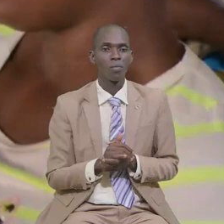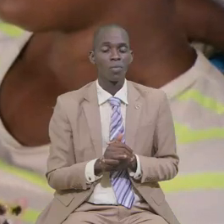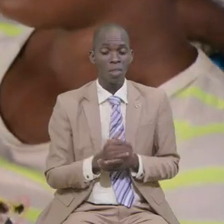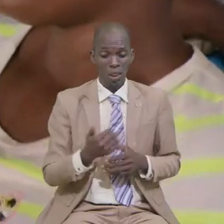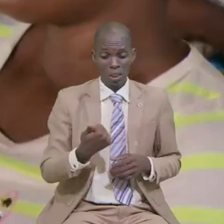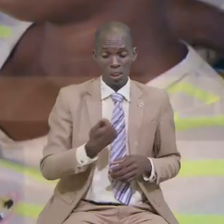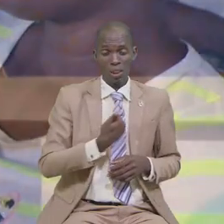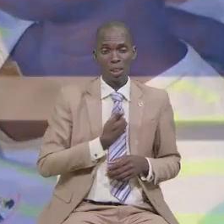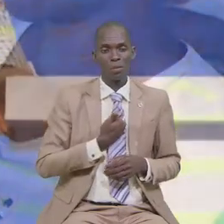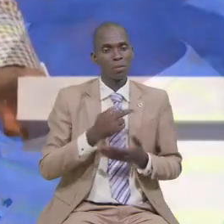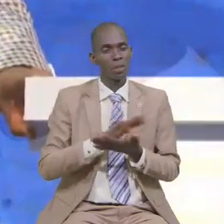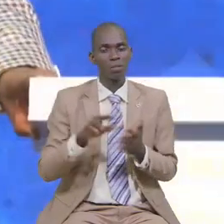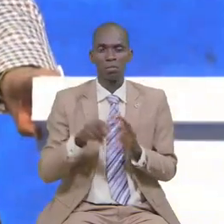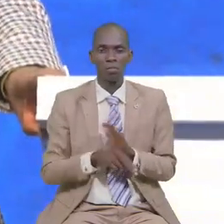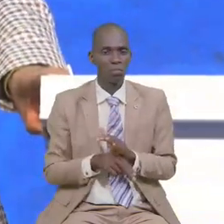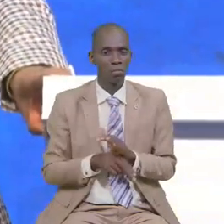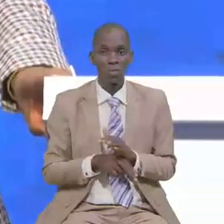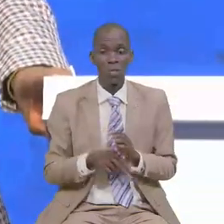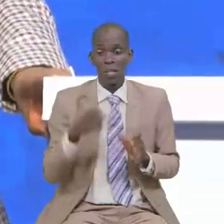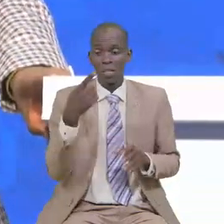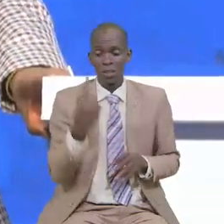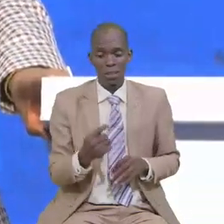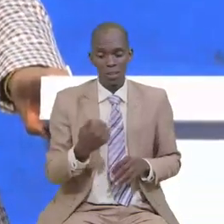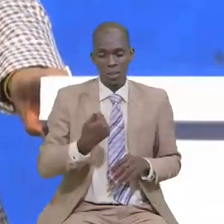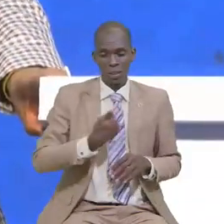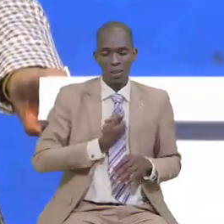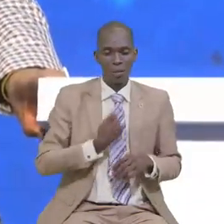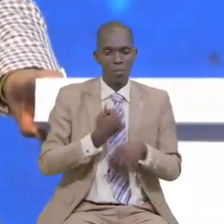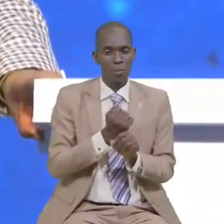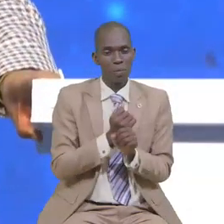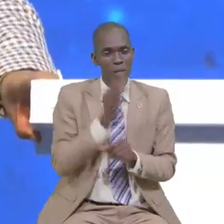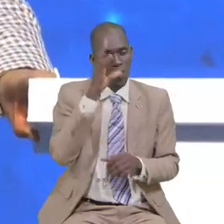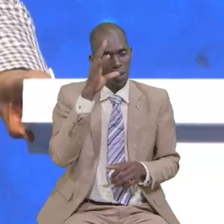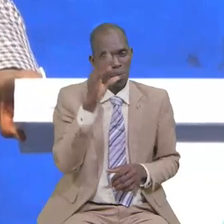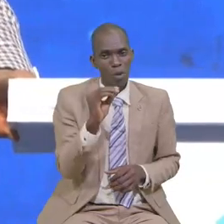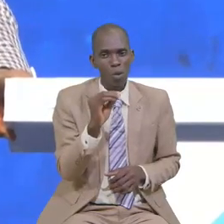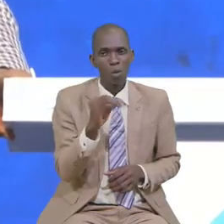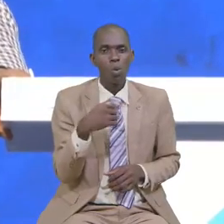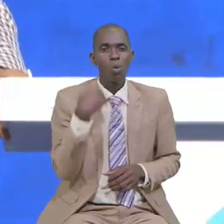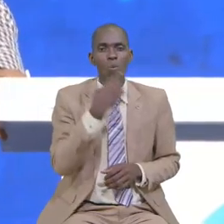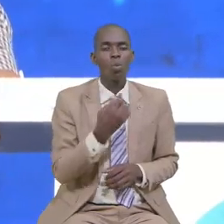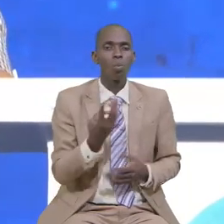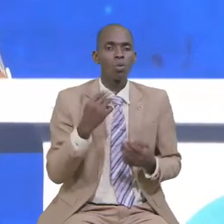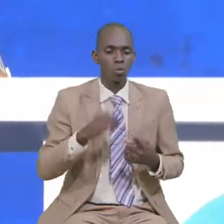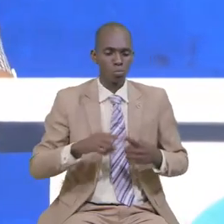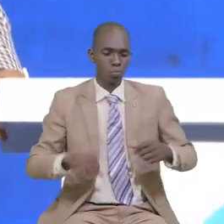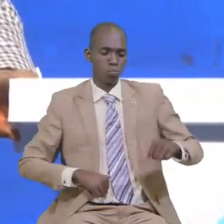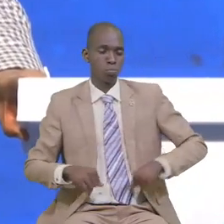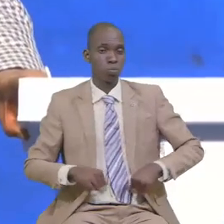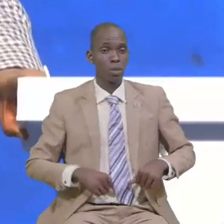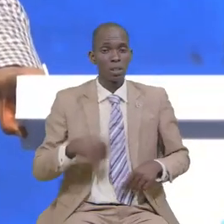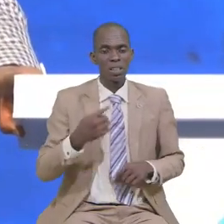Self-righteousness. The self-made man who wants to brag. The